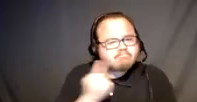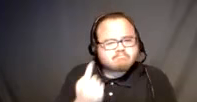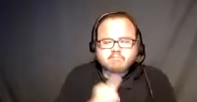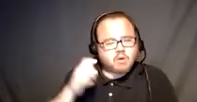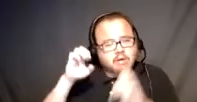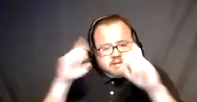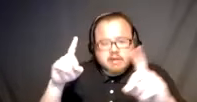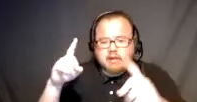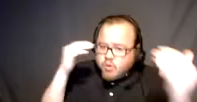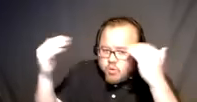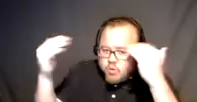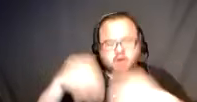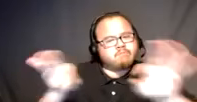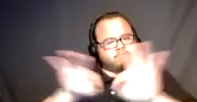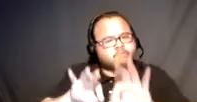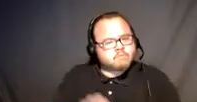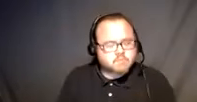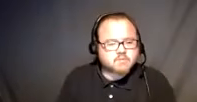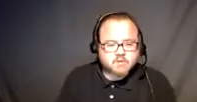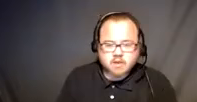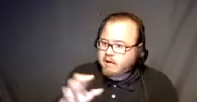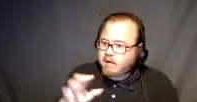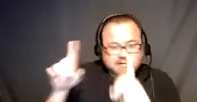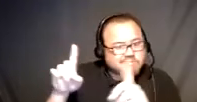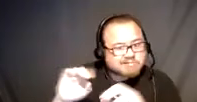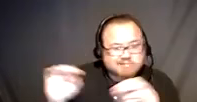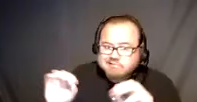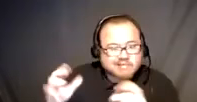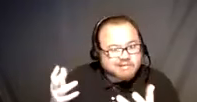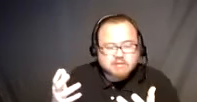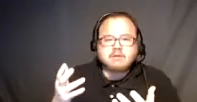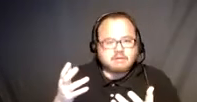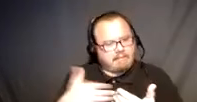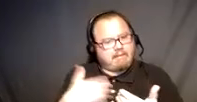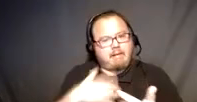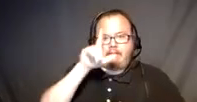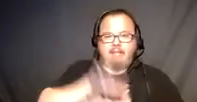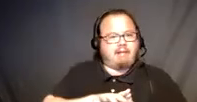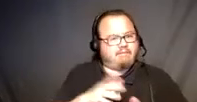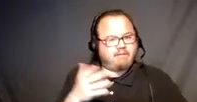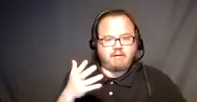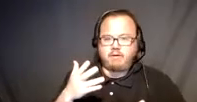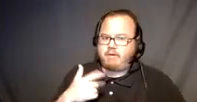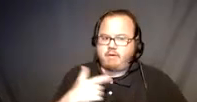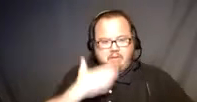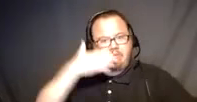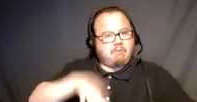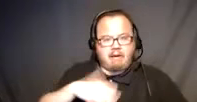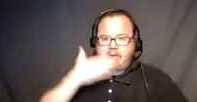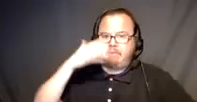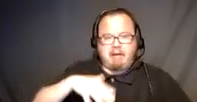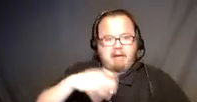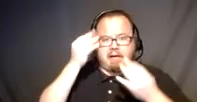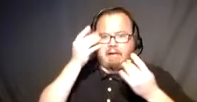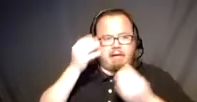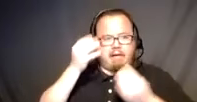awareness is so important. I think without that education piece, it can be easy to just believe that we're inherently bad for feeling the